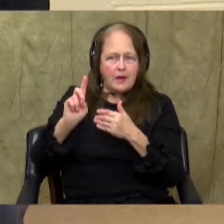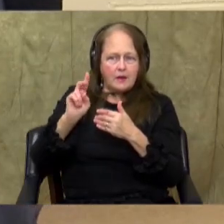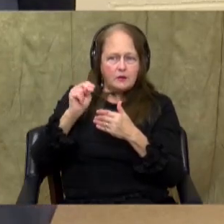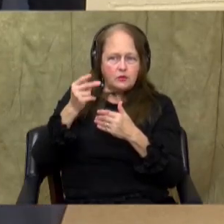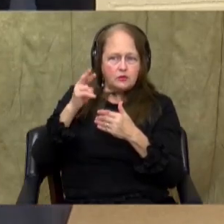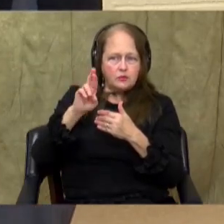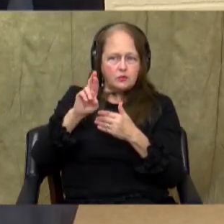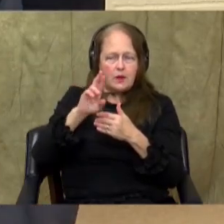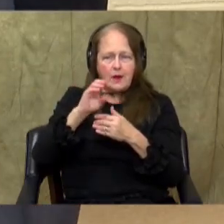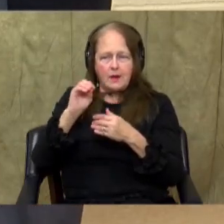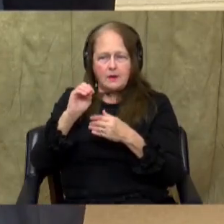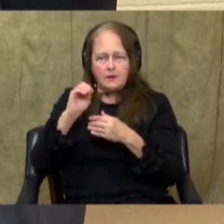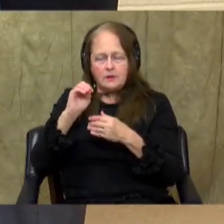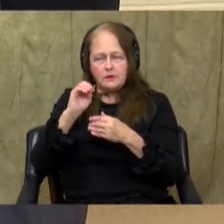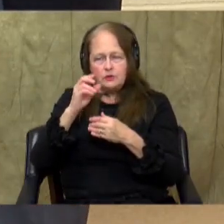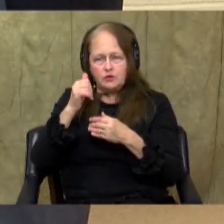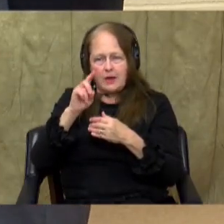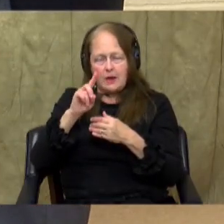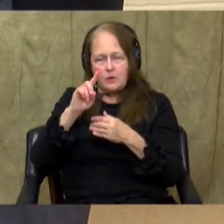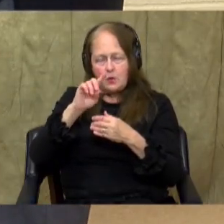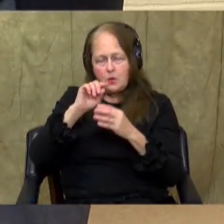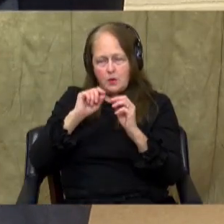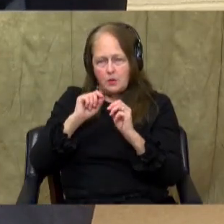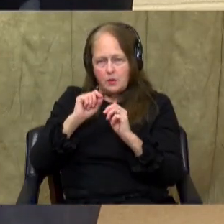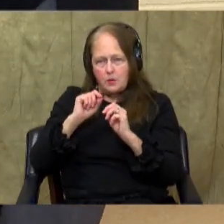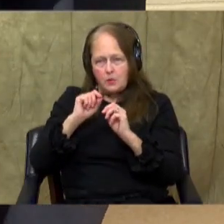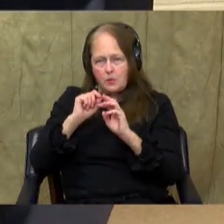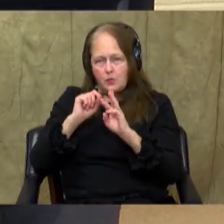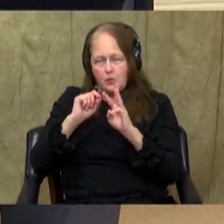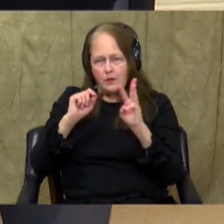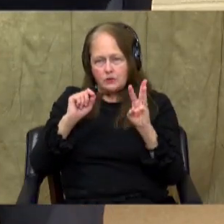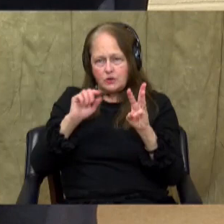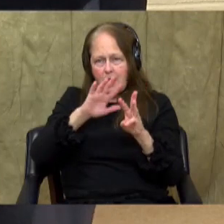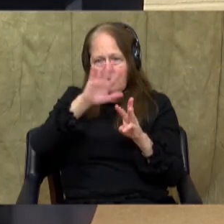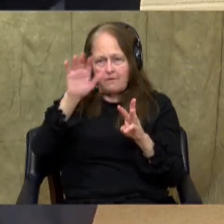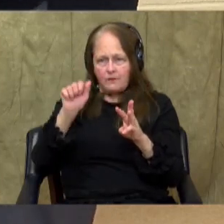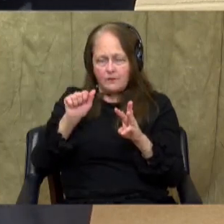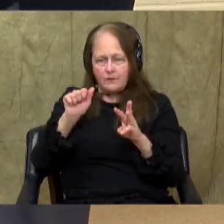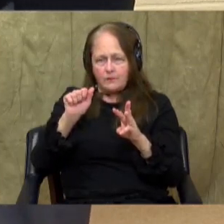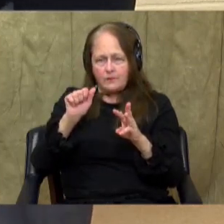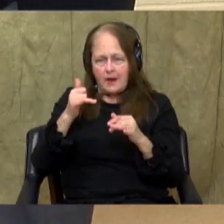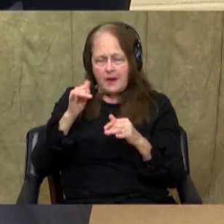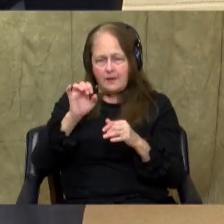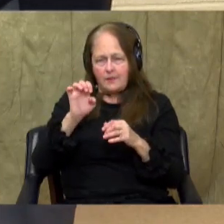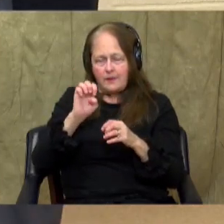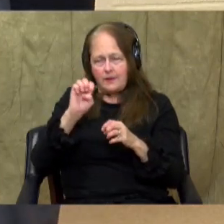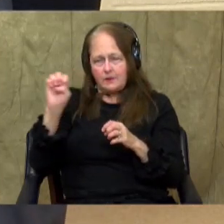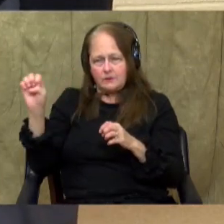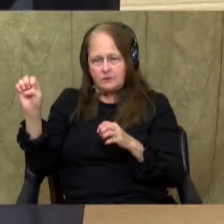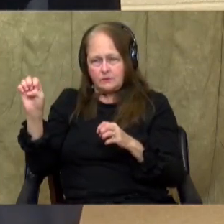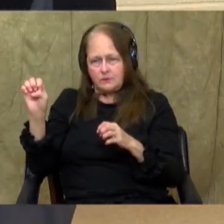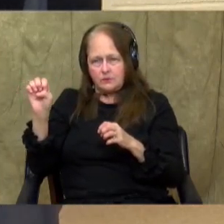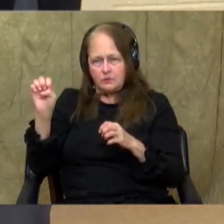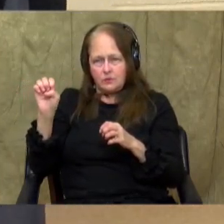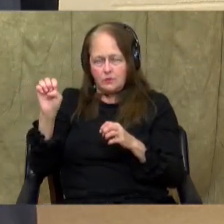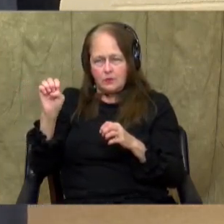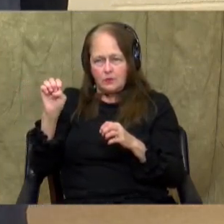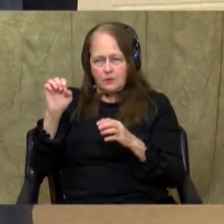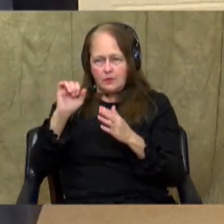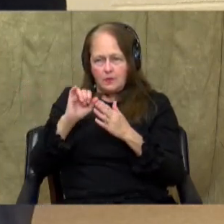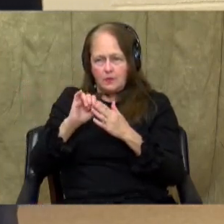are the countries of Western Africa. Let's move over to East Africa. This is sometimes called the Horn of